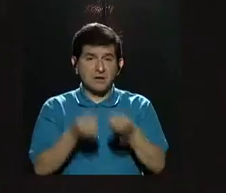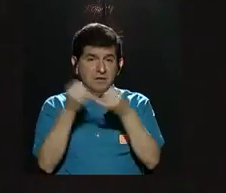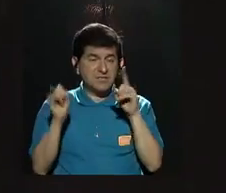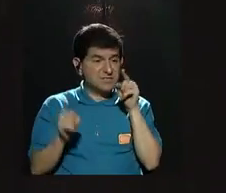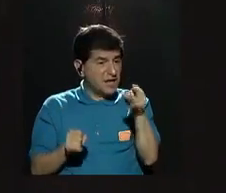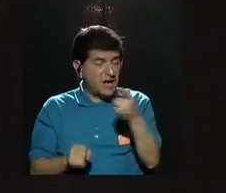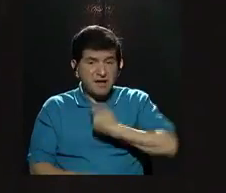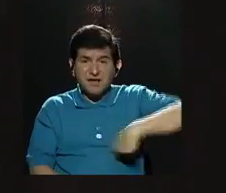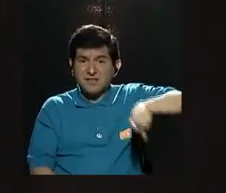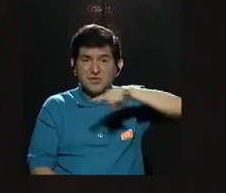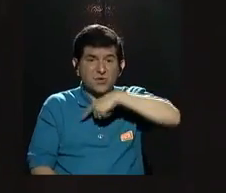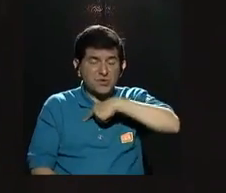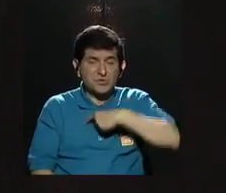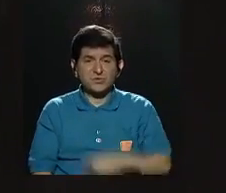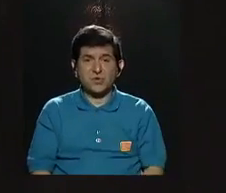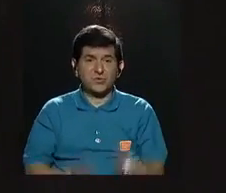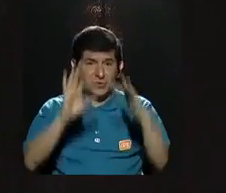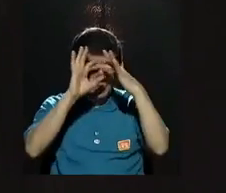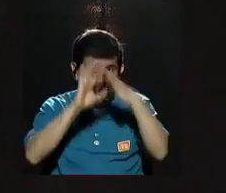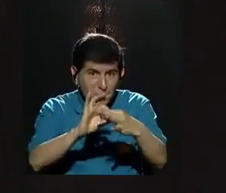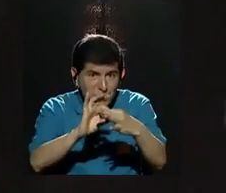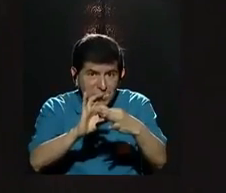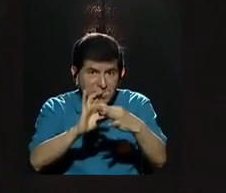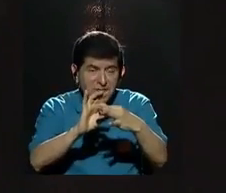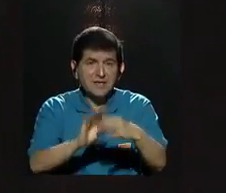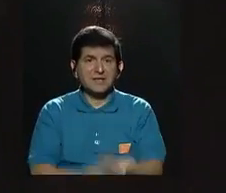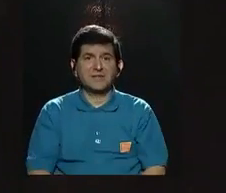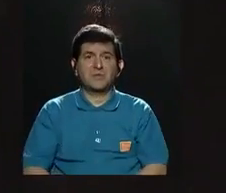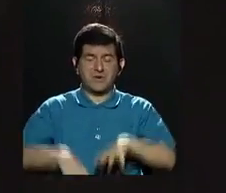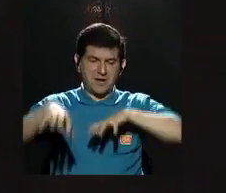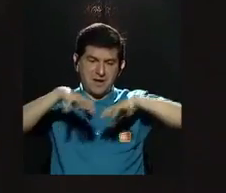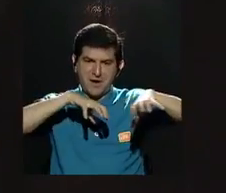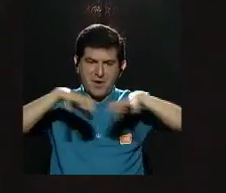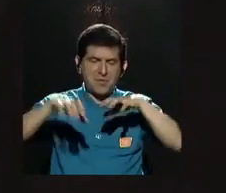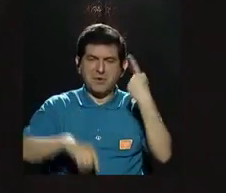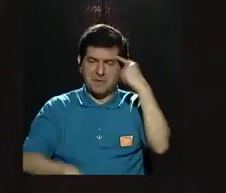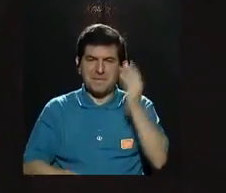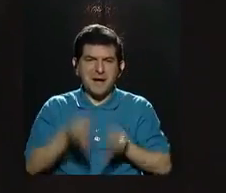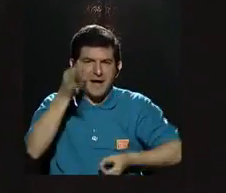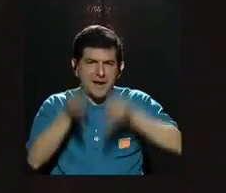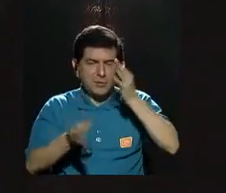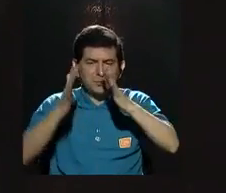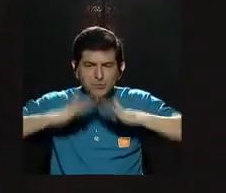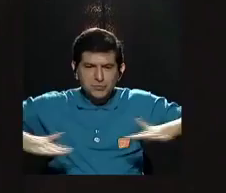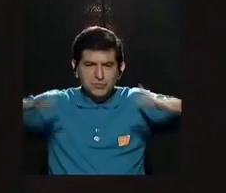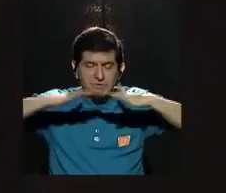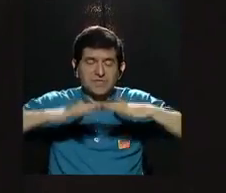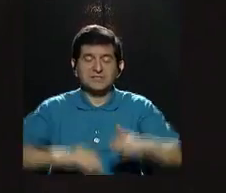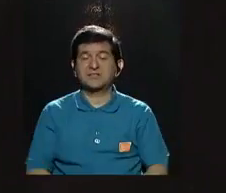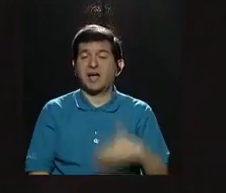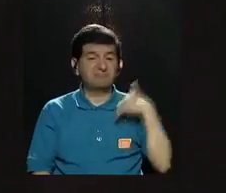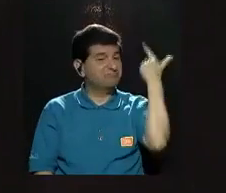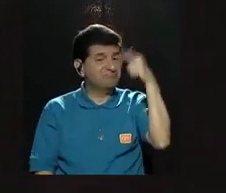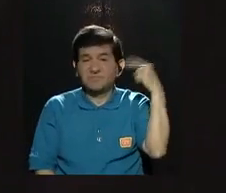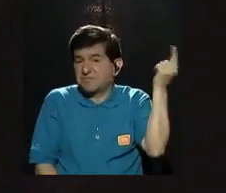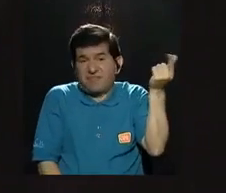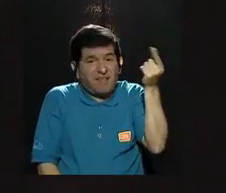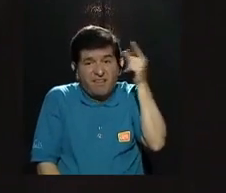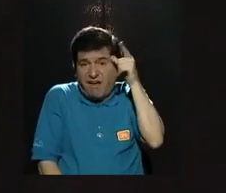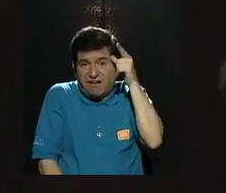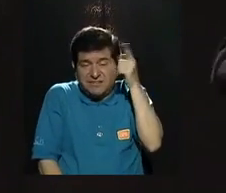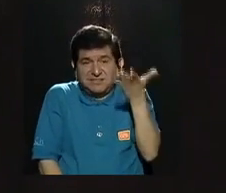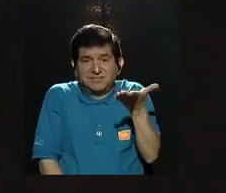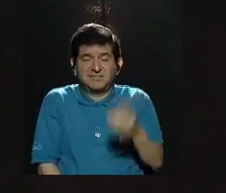join the movement for environmental justice, it makes no sense to call for an end